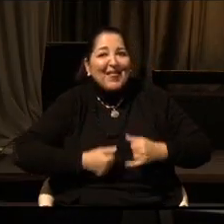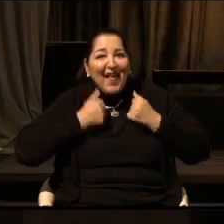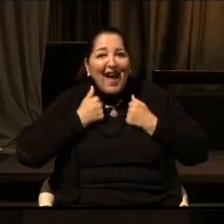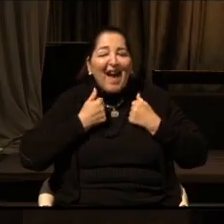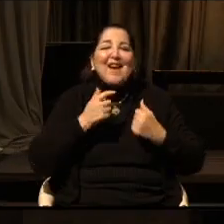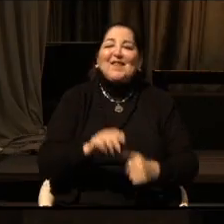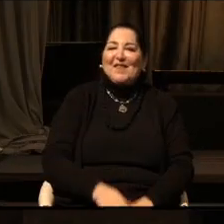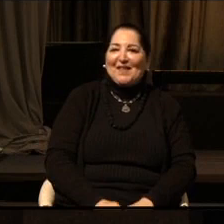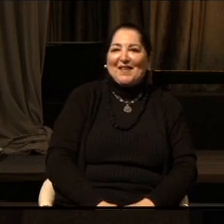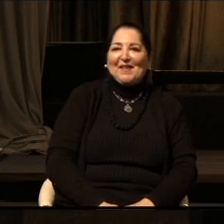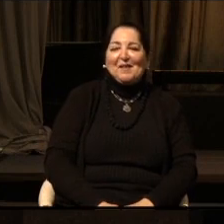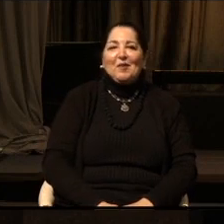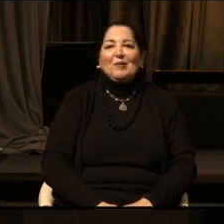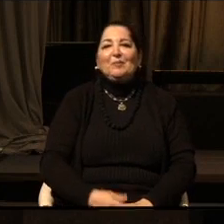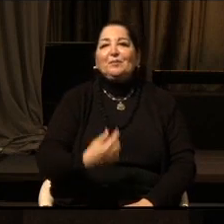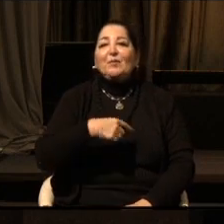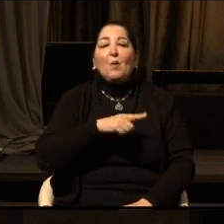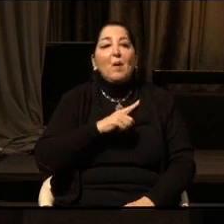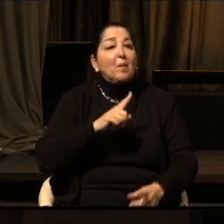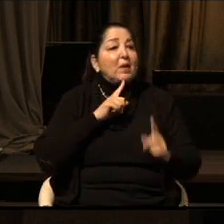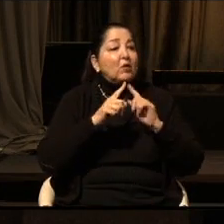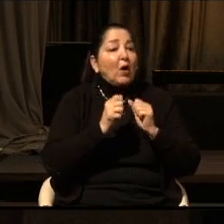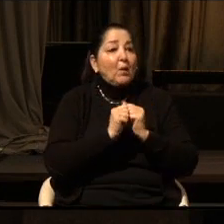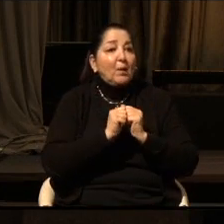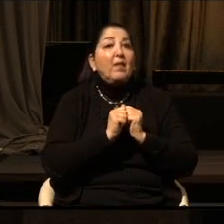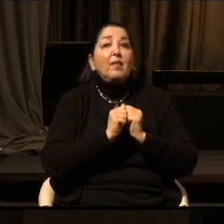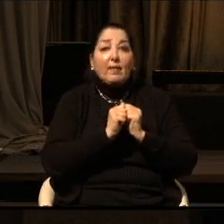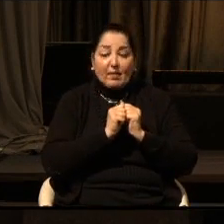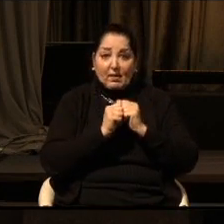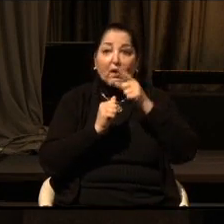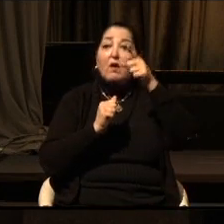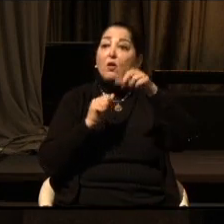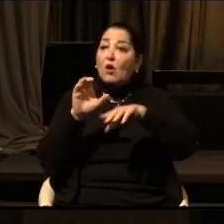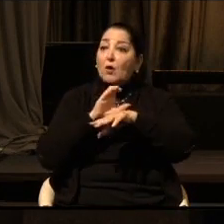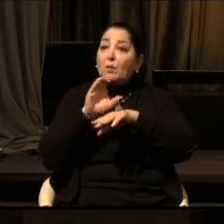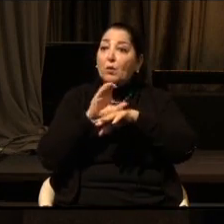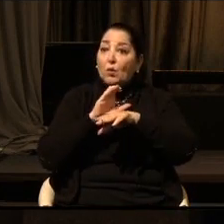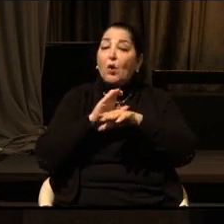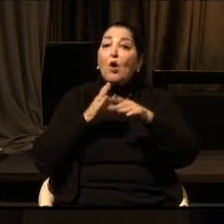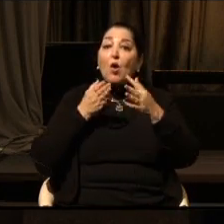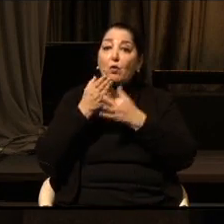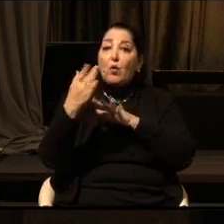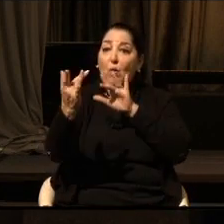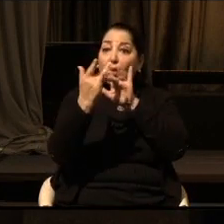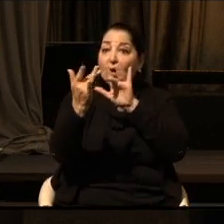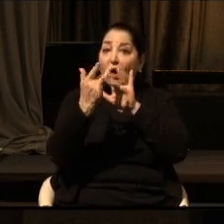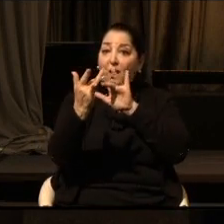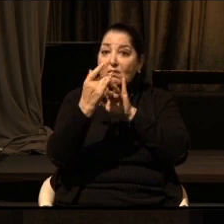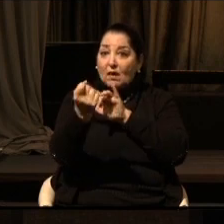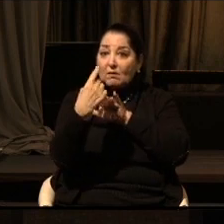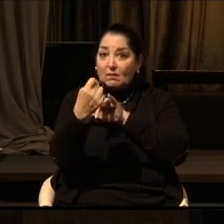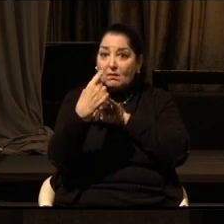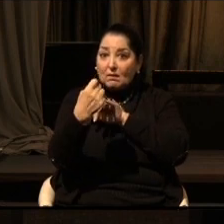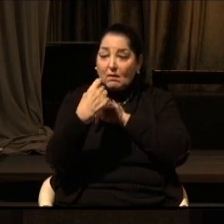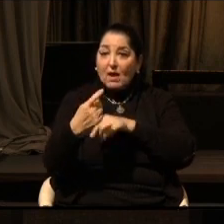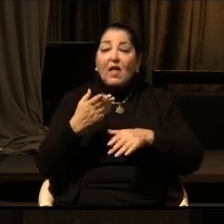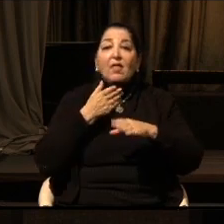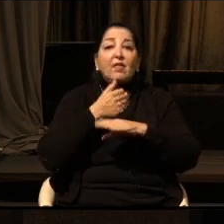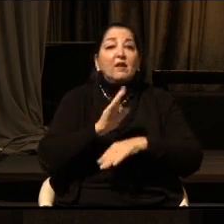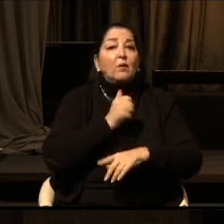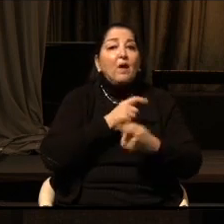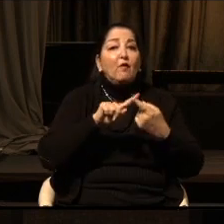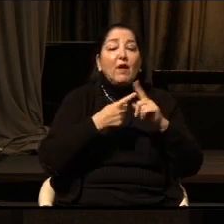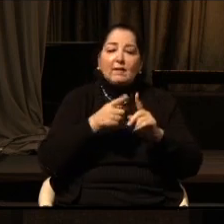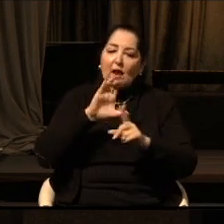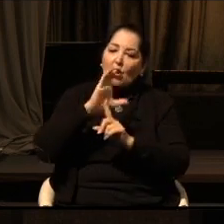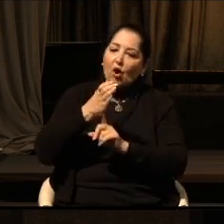We're going to be dialoguing with our audiences virtually thanks to our friends at Culture Hub. We hope you'll not only watch